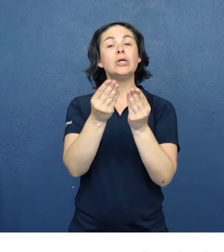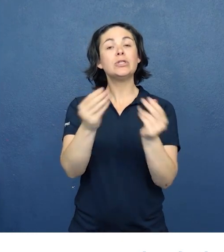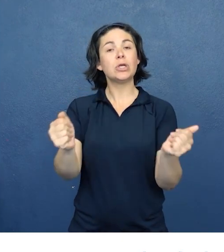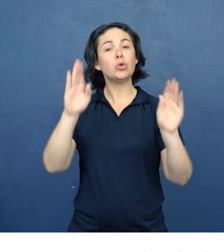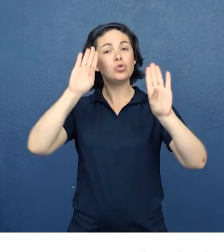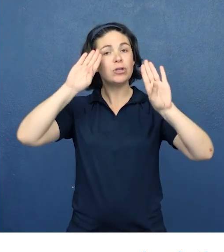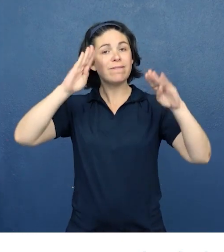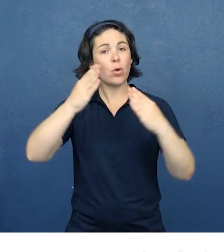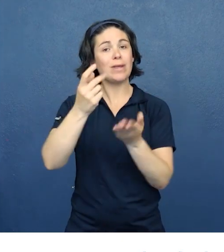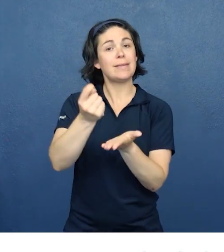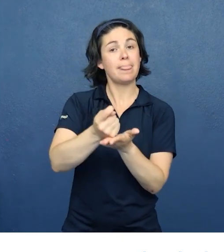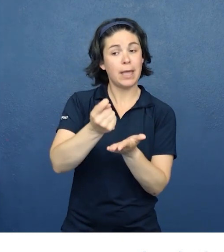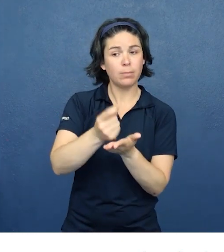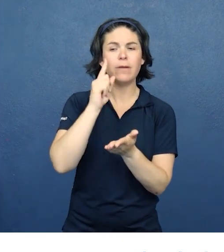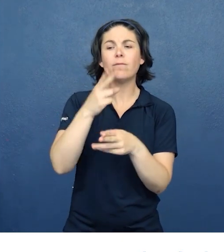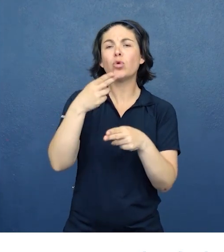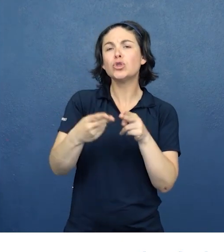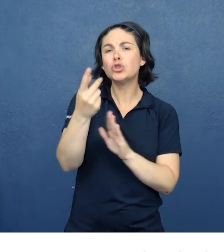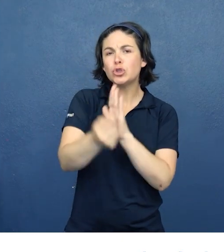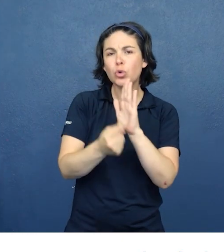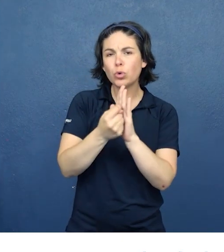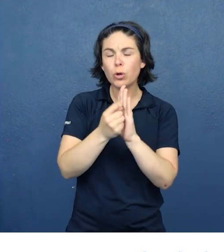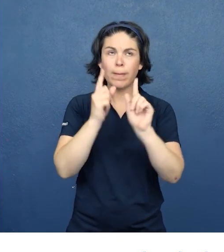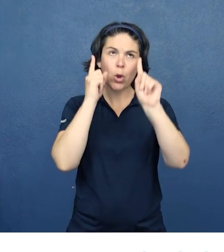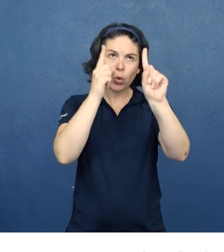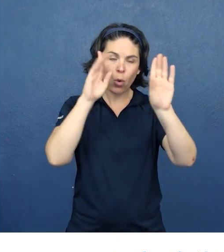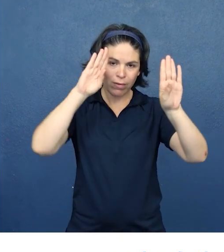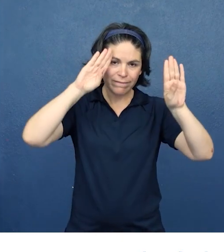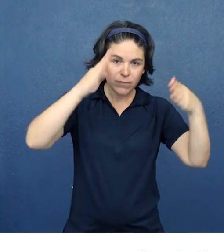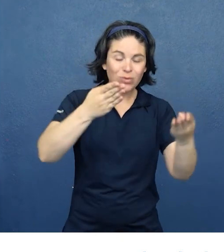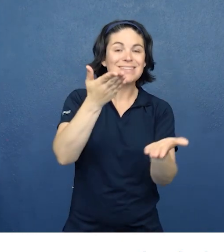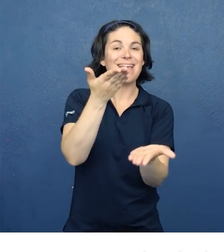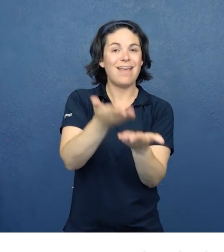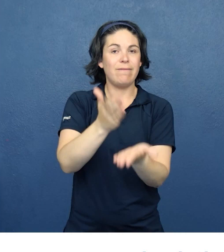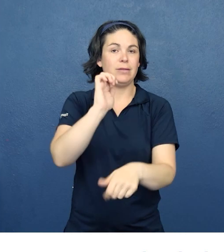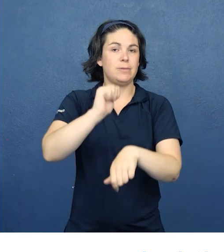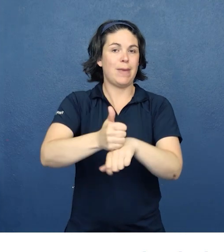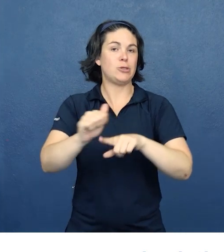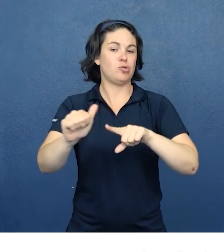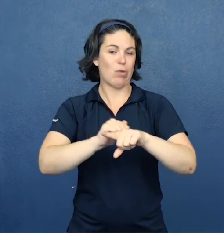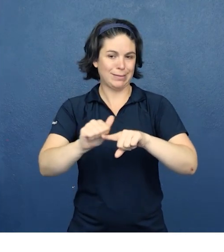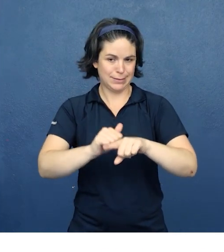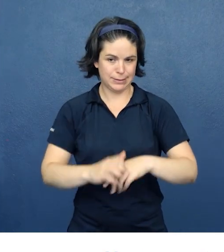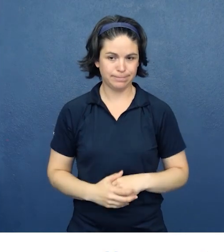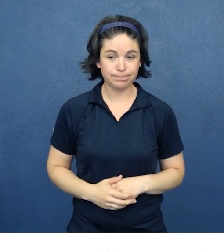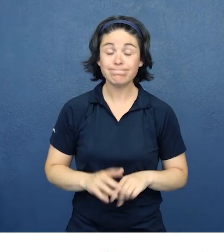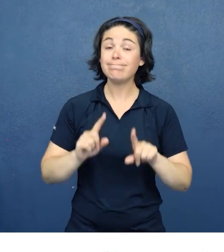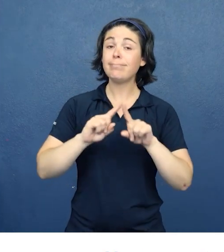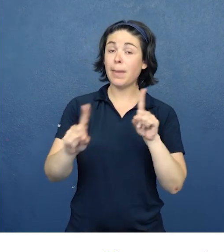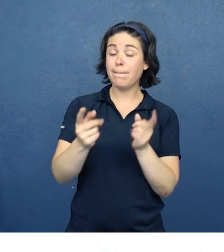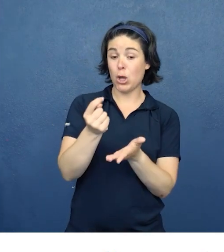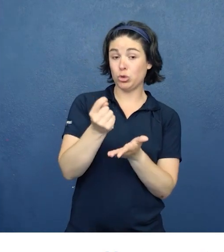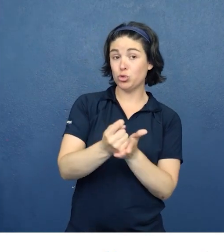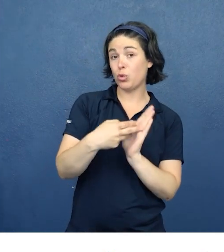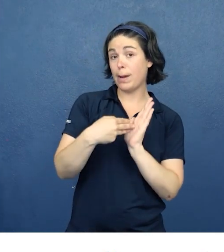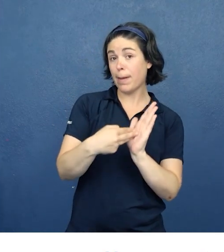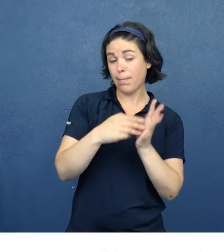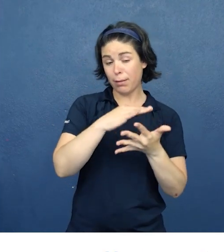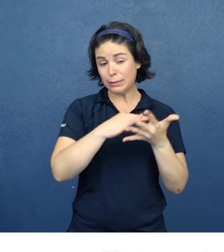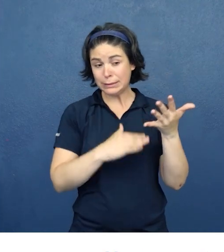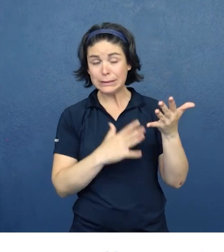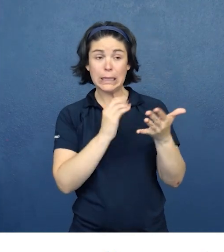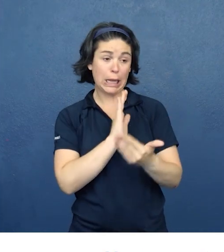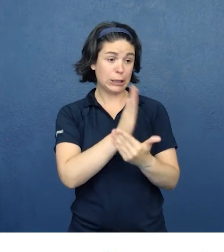and solution-focused therapy, a short-term, goal-focused, evidence-based practice. However, treatment models